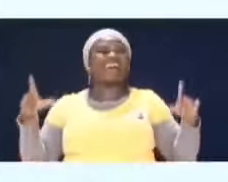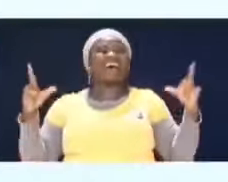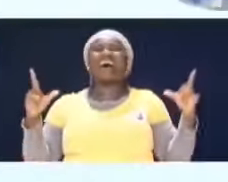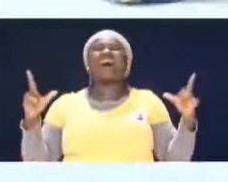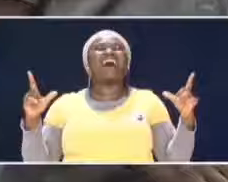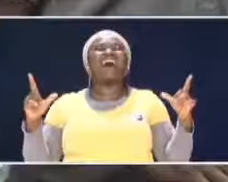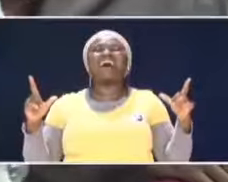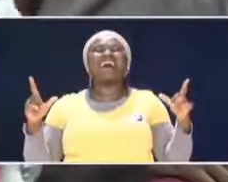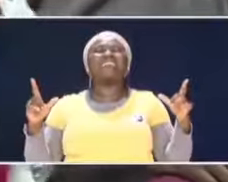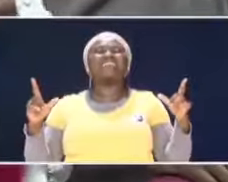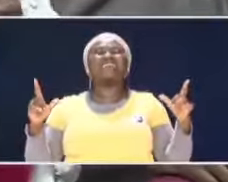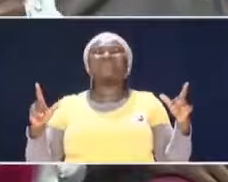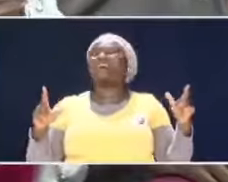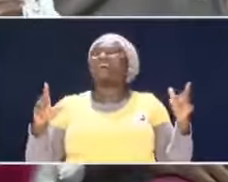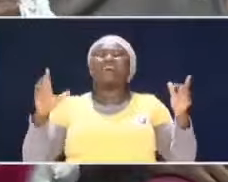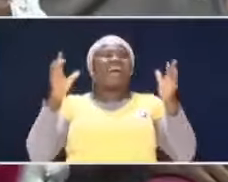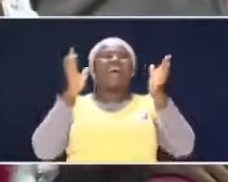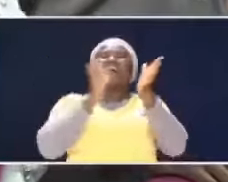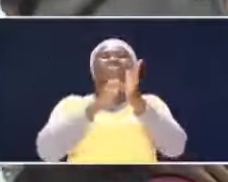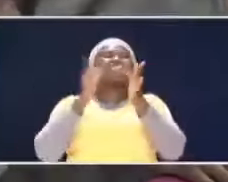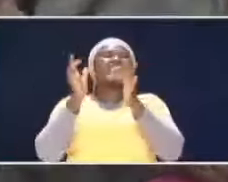He's alive.